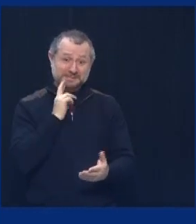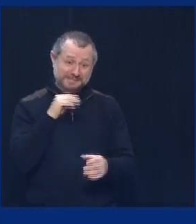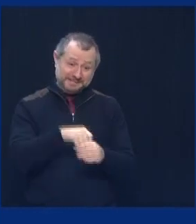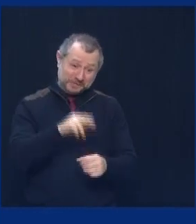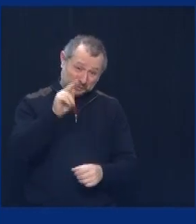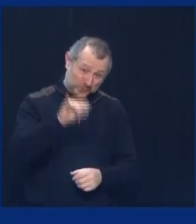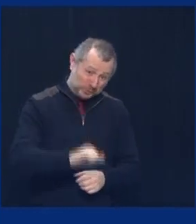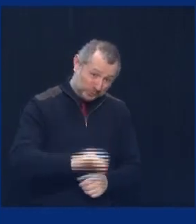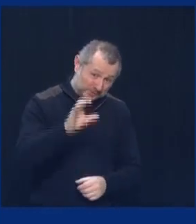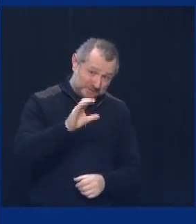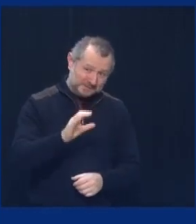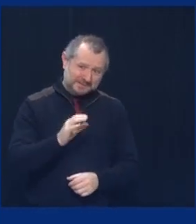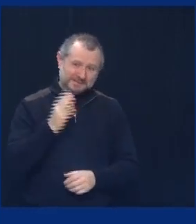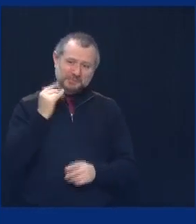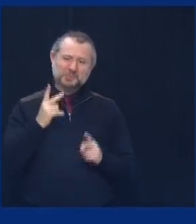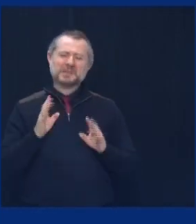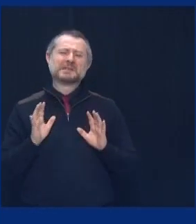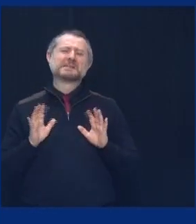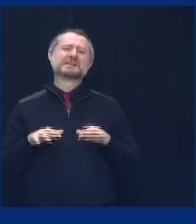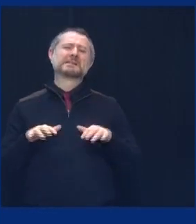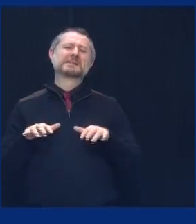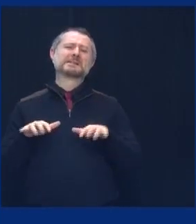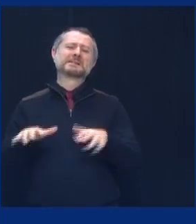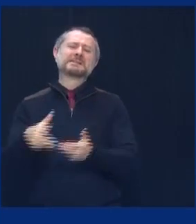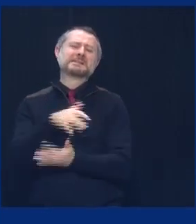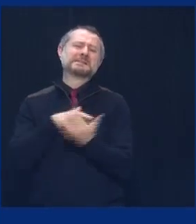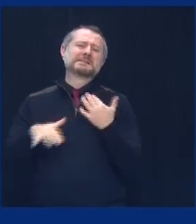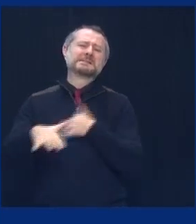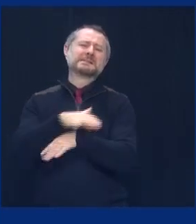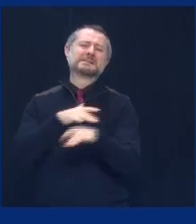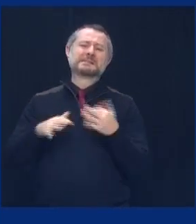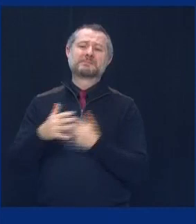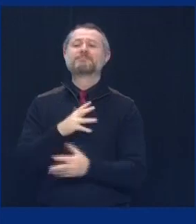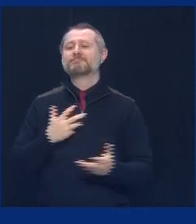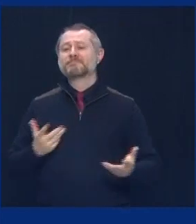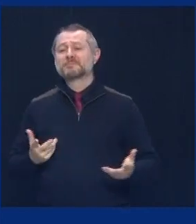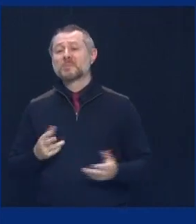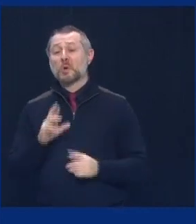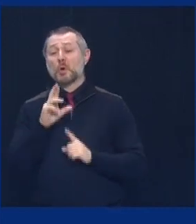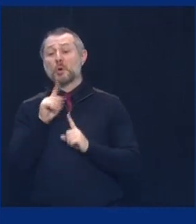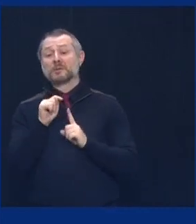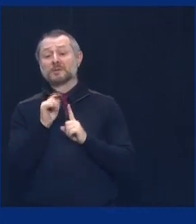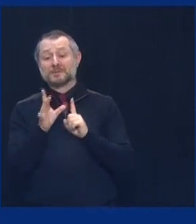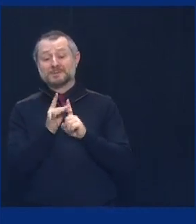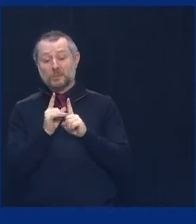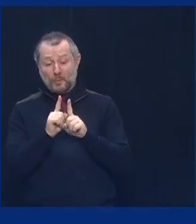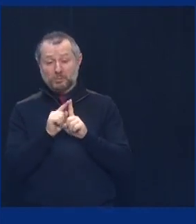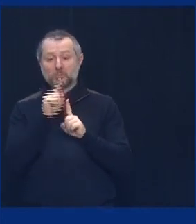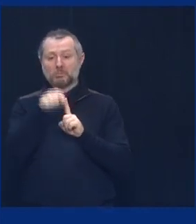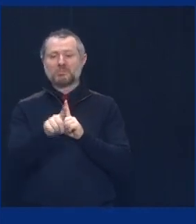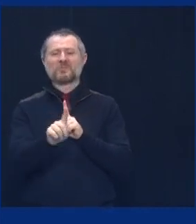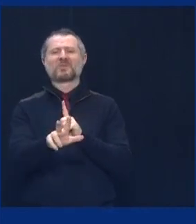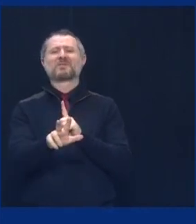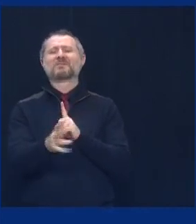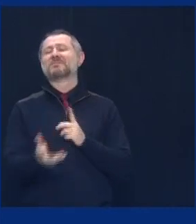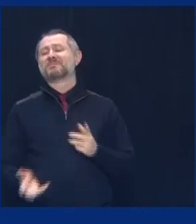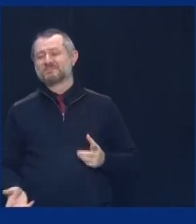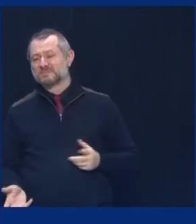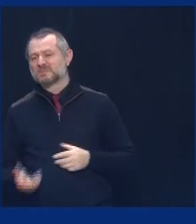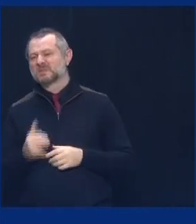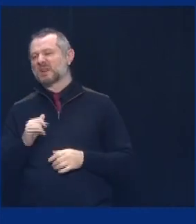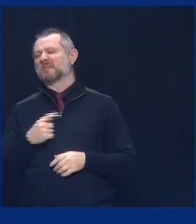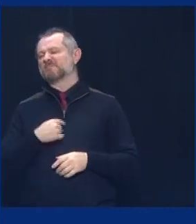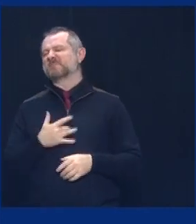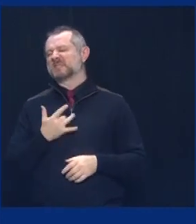that density, with that crowding, with that RT rate, that transmission rate, I think that's reasonable.